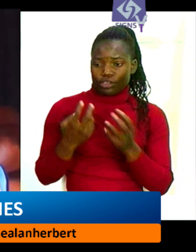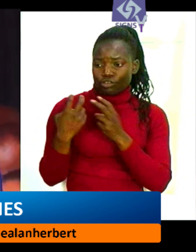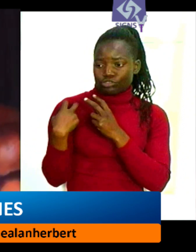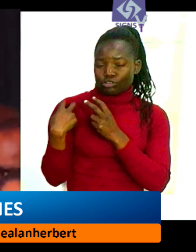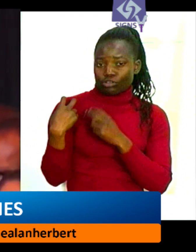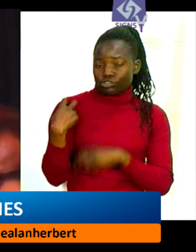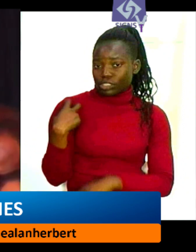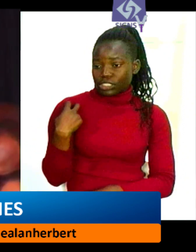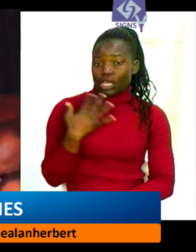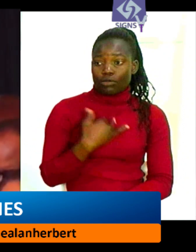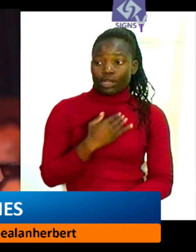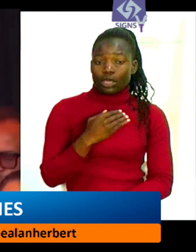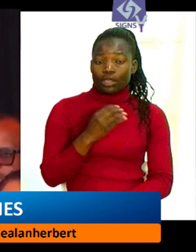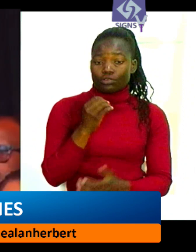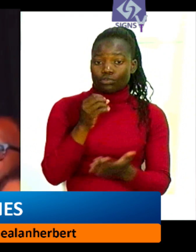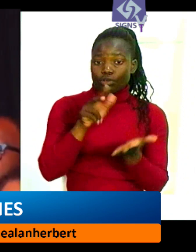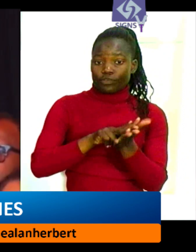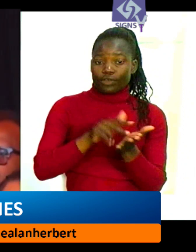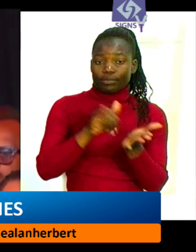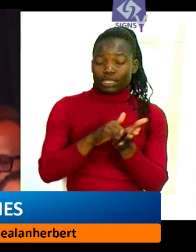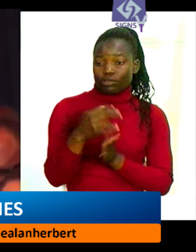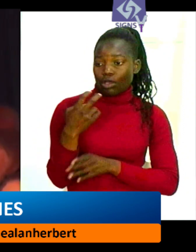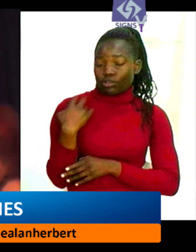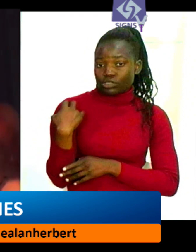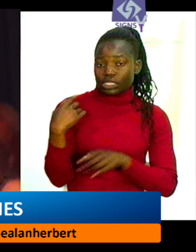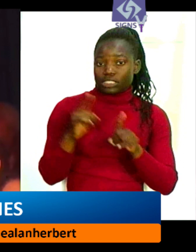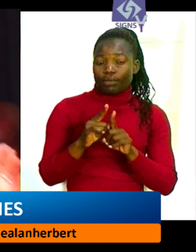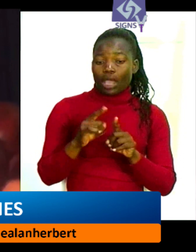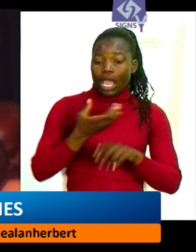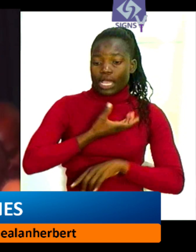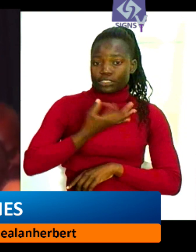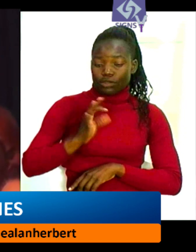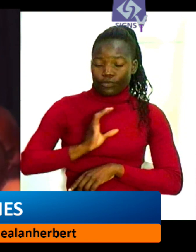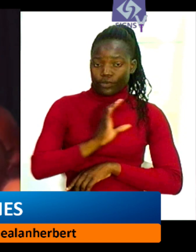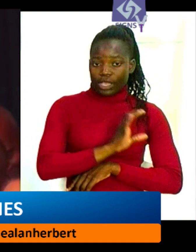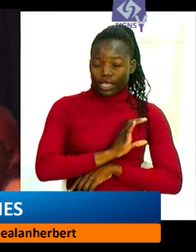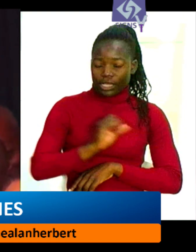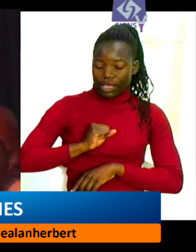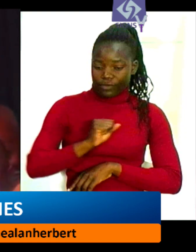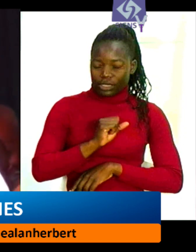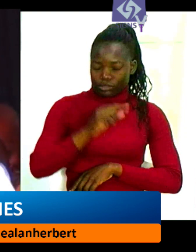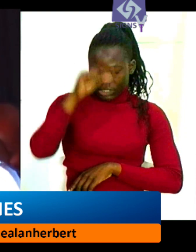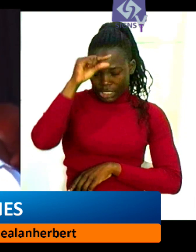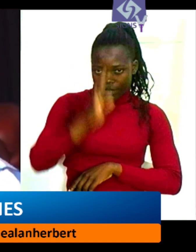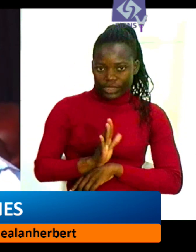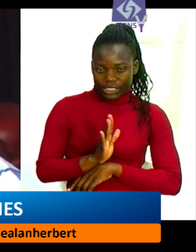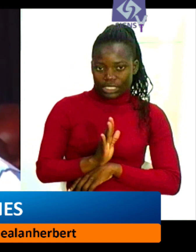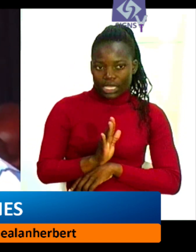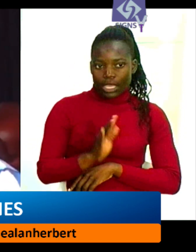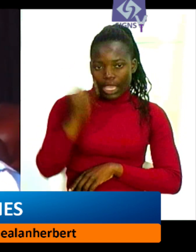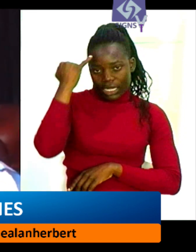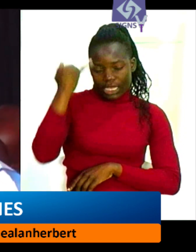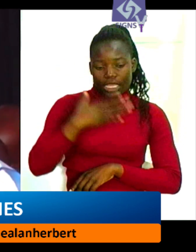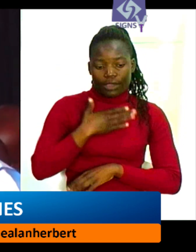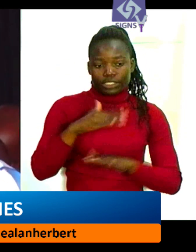very comprehensive consultation, and we want to confirm here today we are consulted as Council of Governors and we have given our